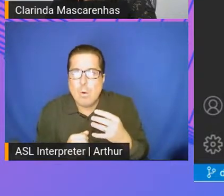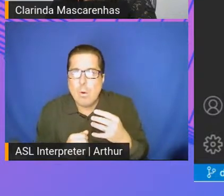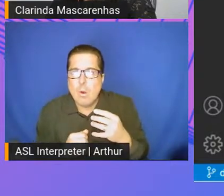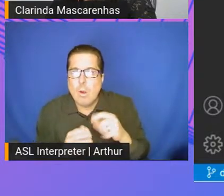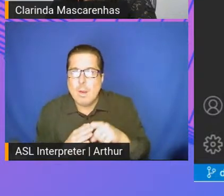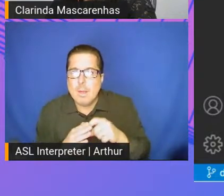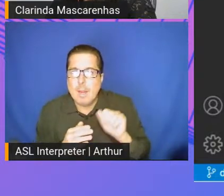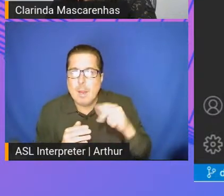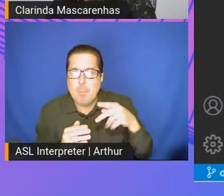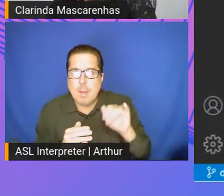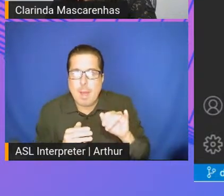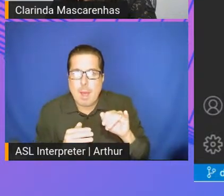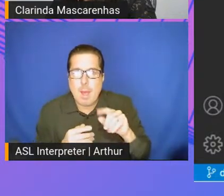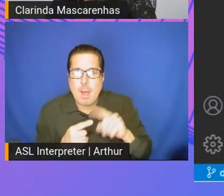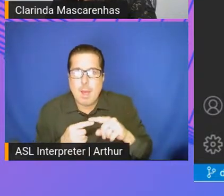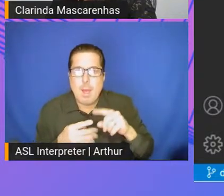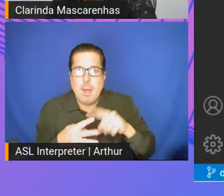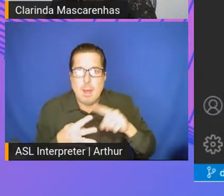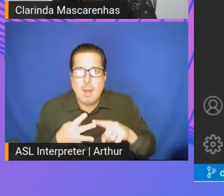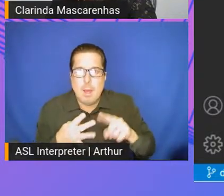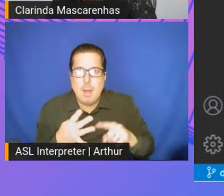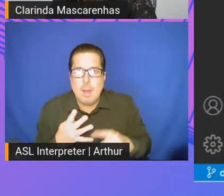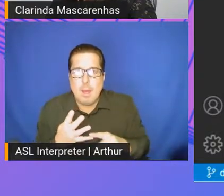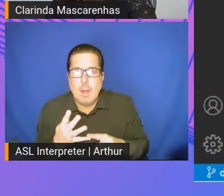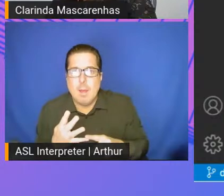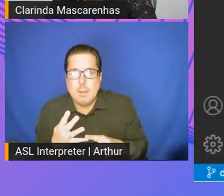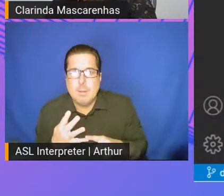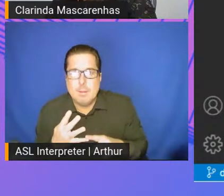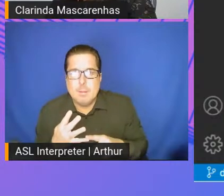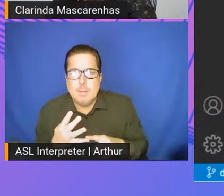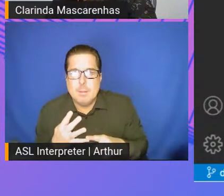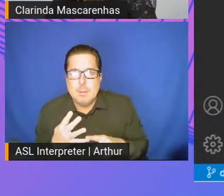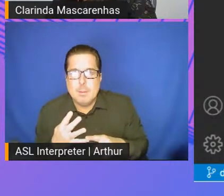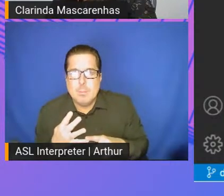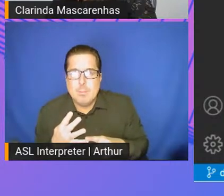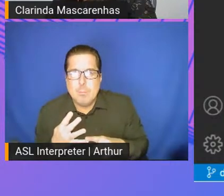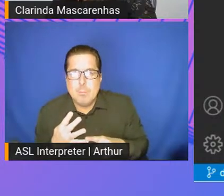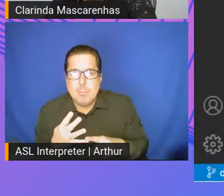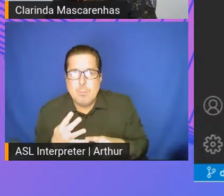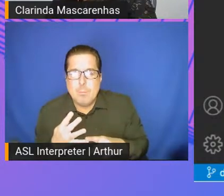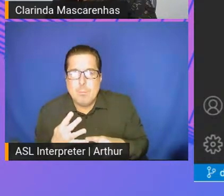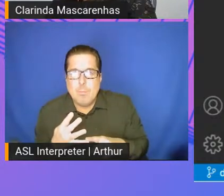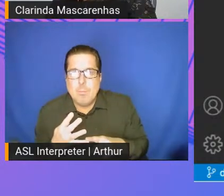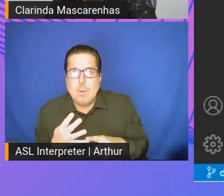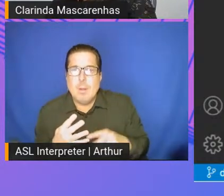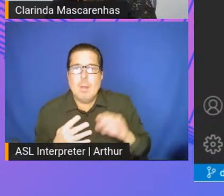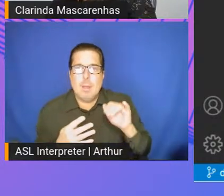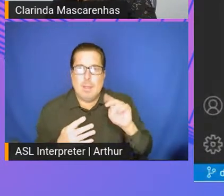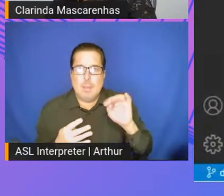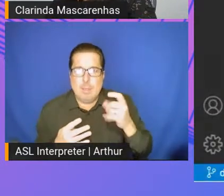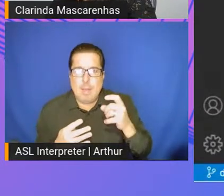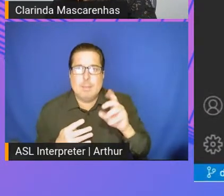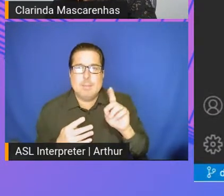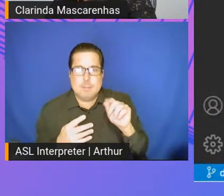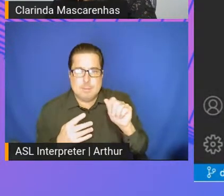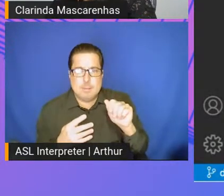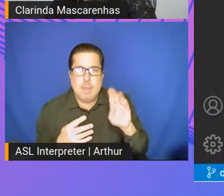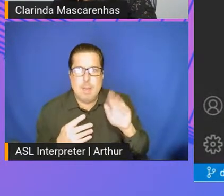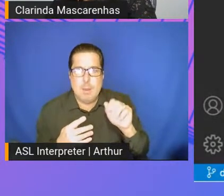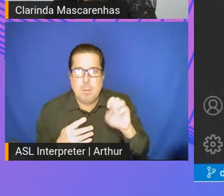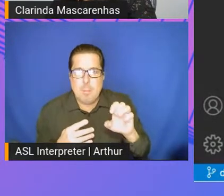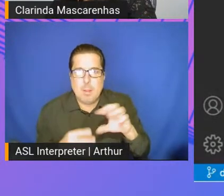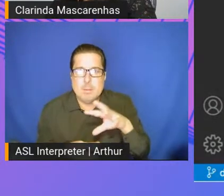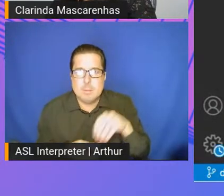room. It connects to RDS database, and which is hotel room